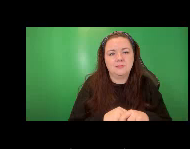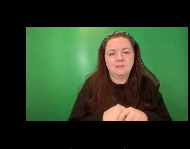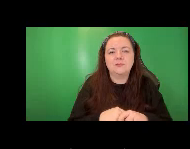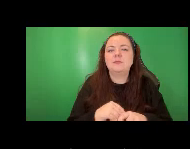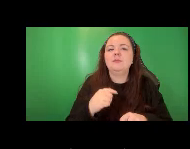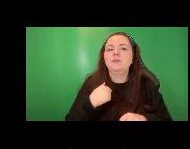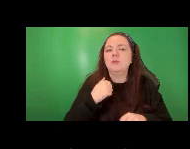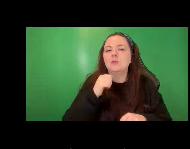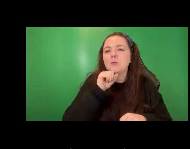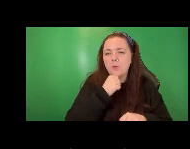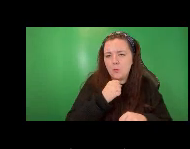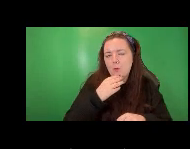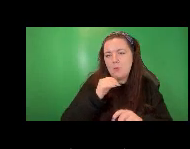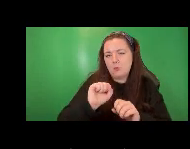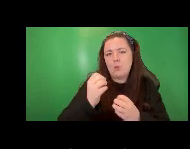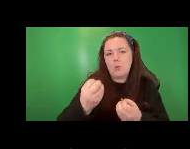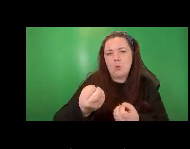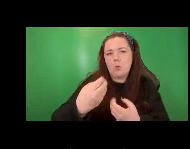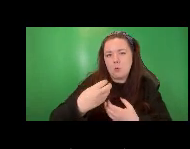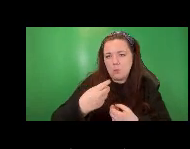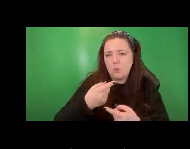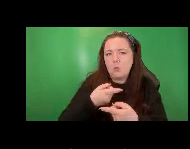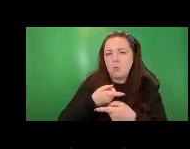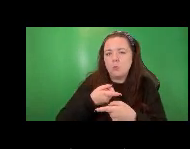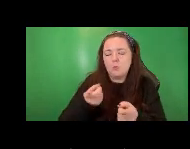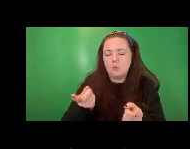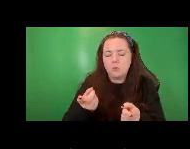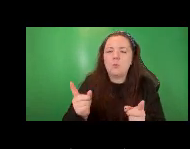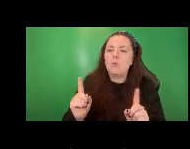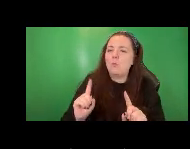We'll use it as well for the